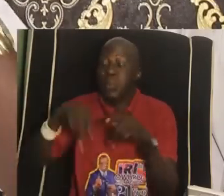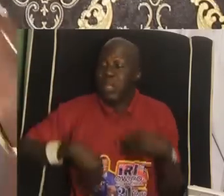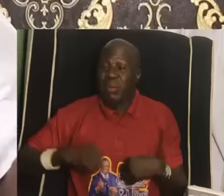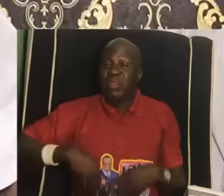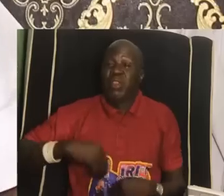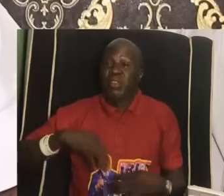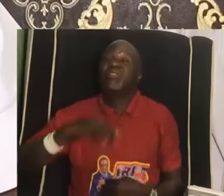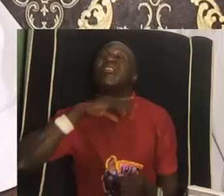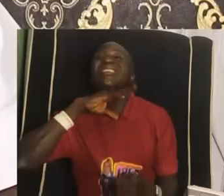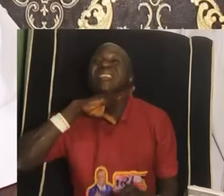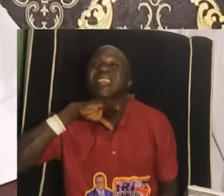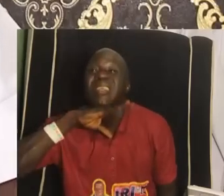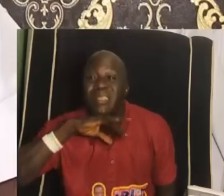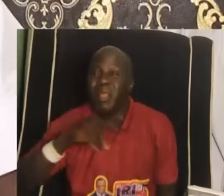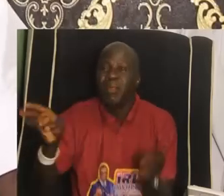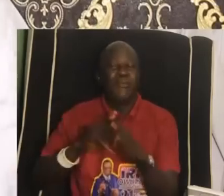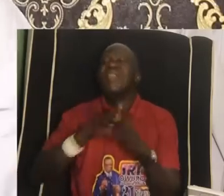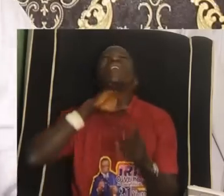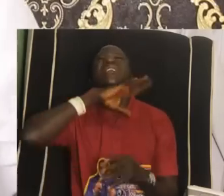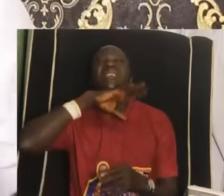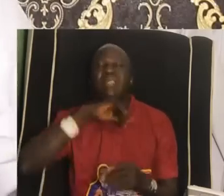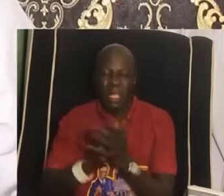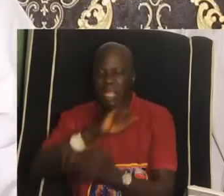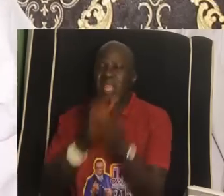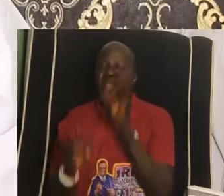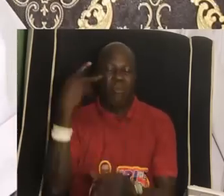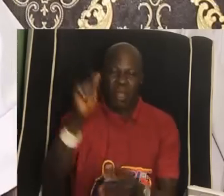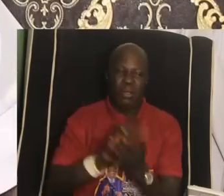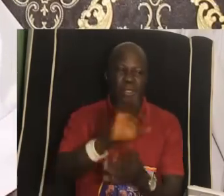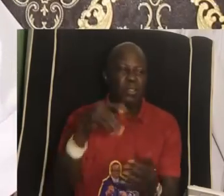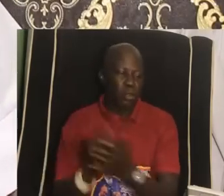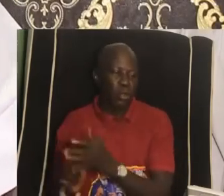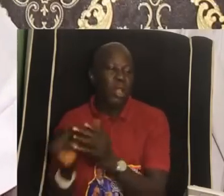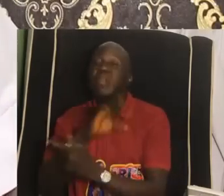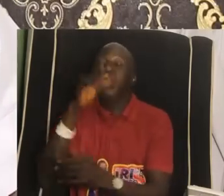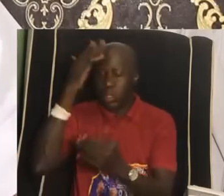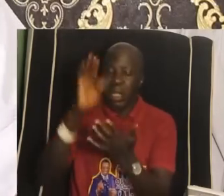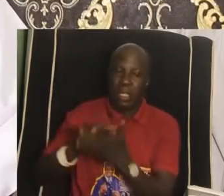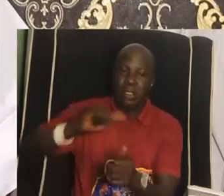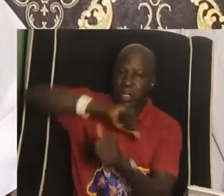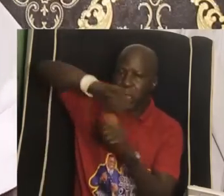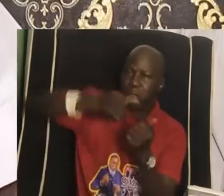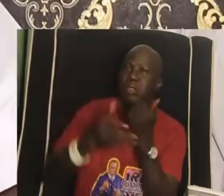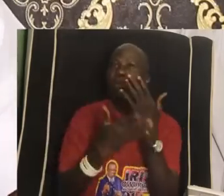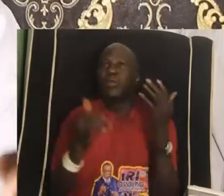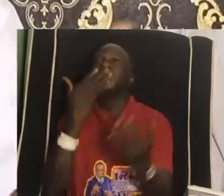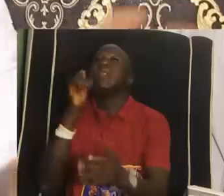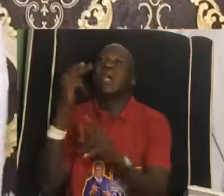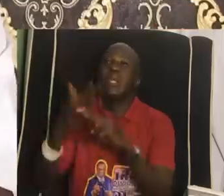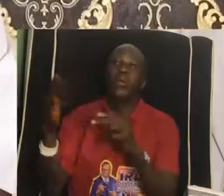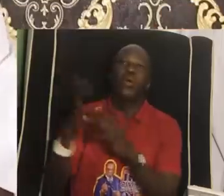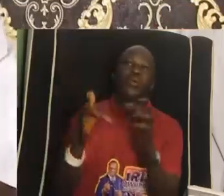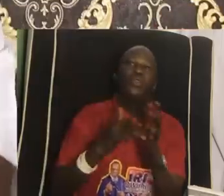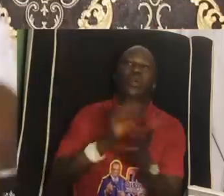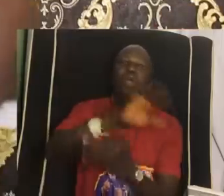are some prophets that they are very. Somebody give you pada share. If they turn their face, you will know that they are not in the name